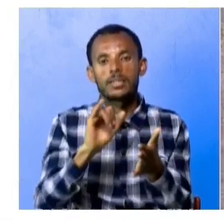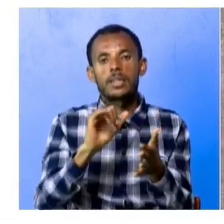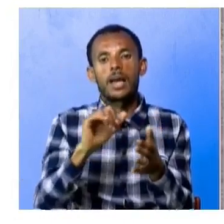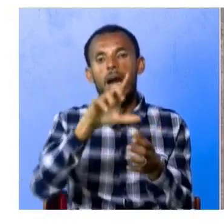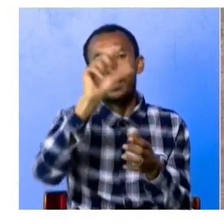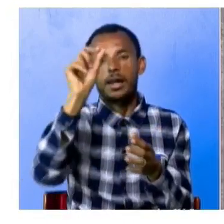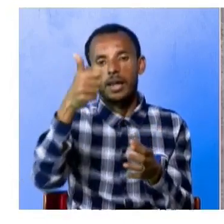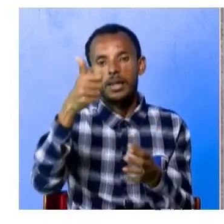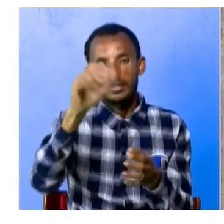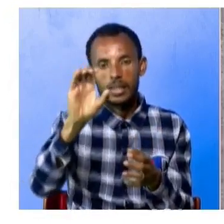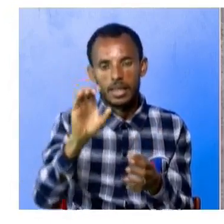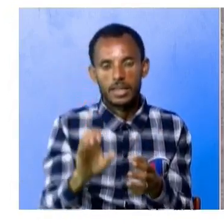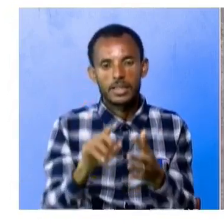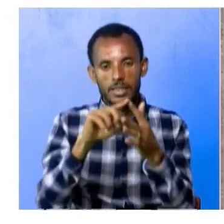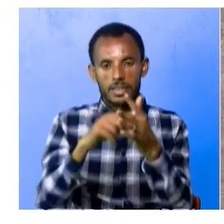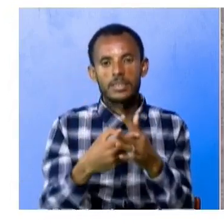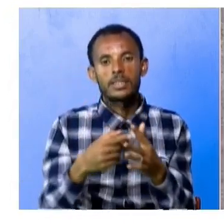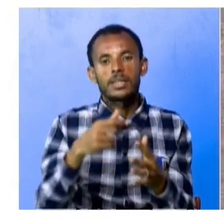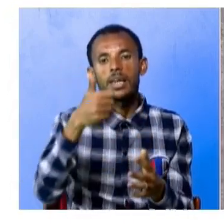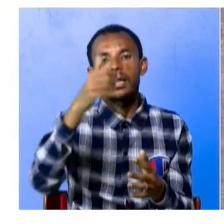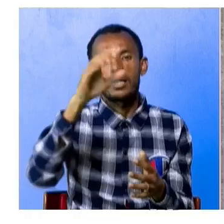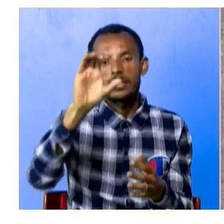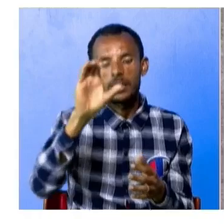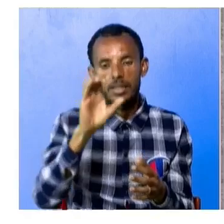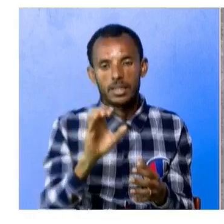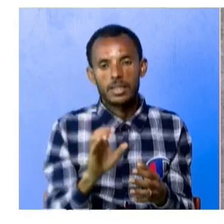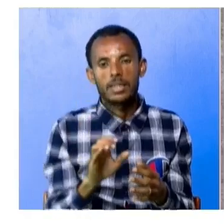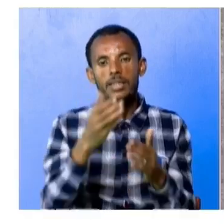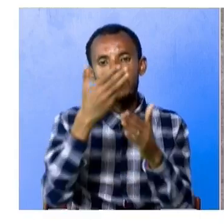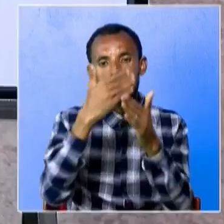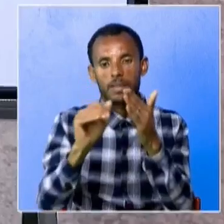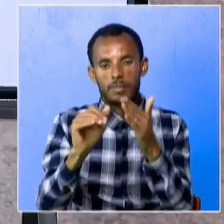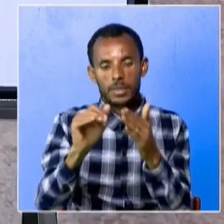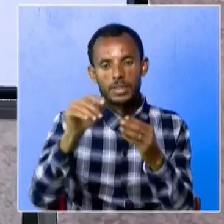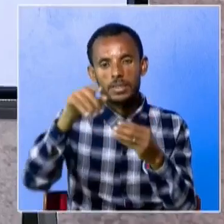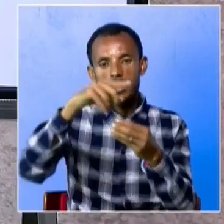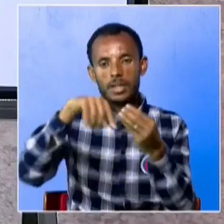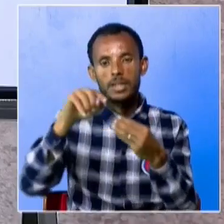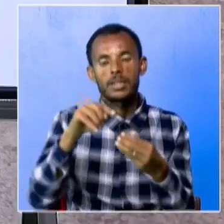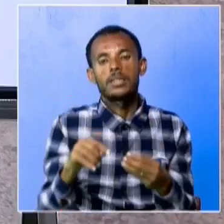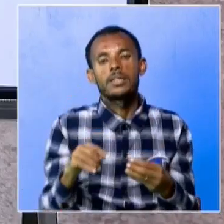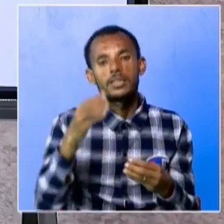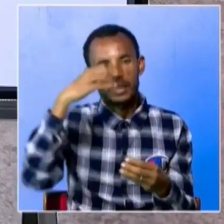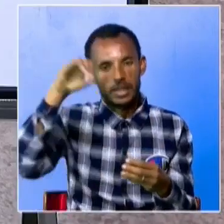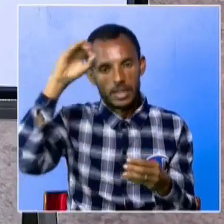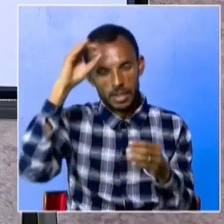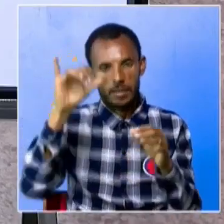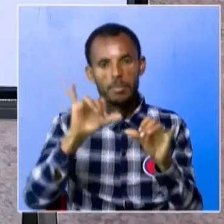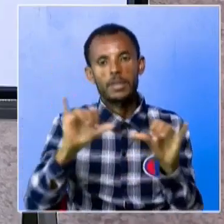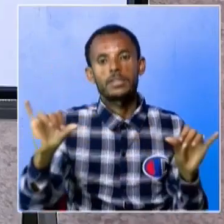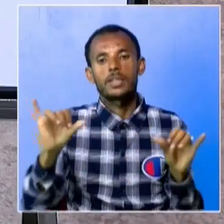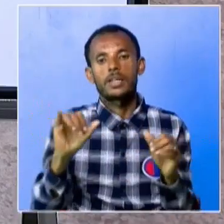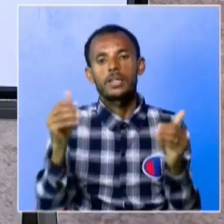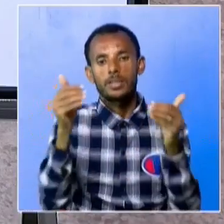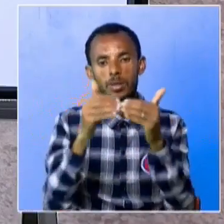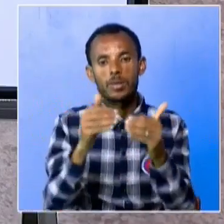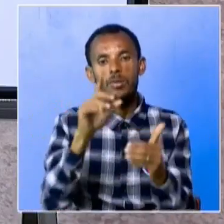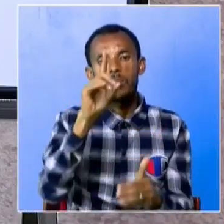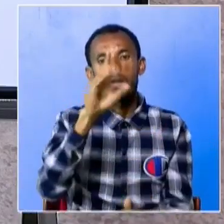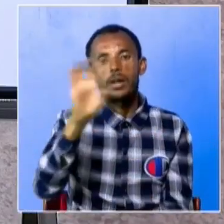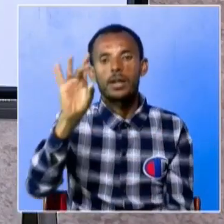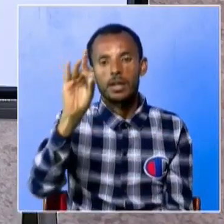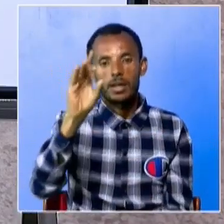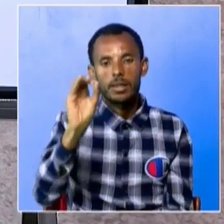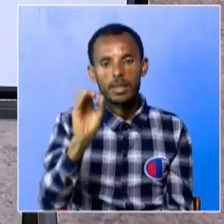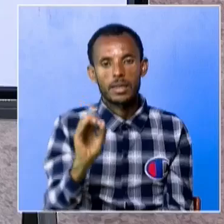AC, since arc AC is a semicircle, the degree measure of a semicircle is 180 degree.